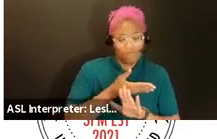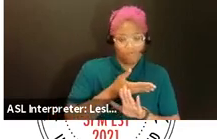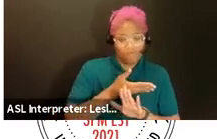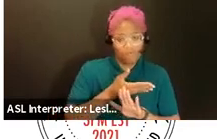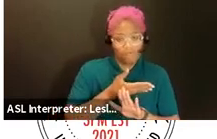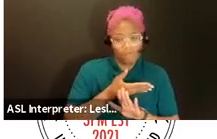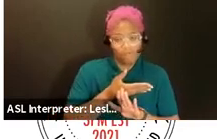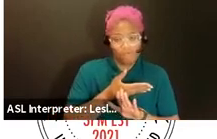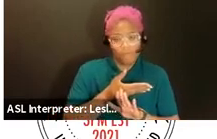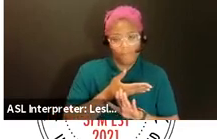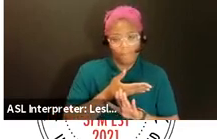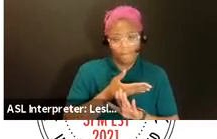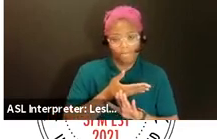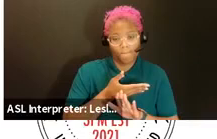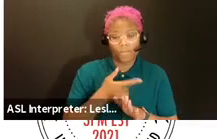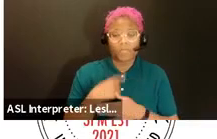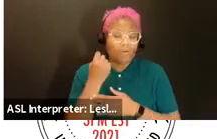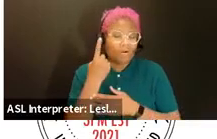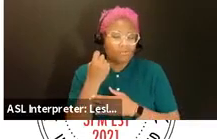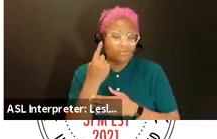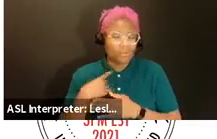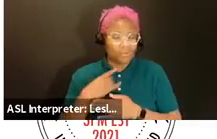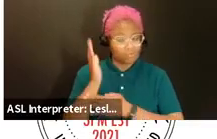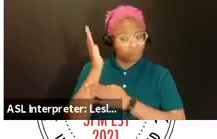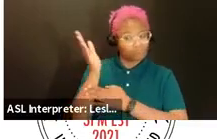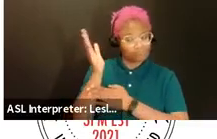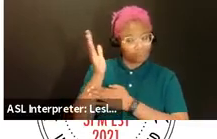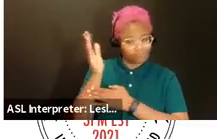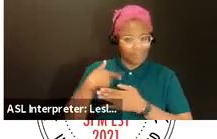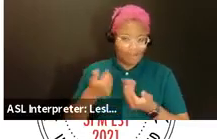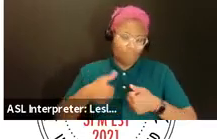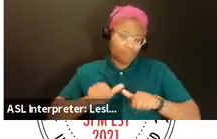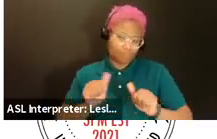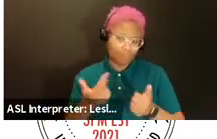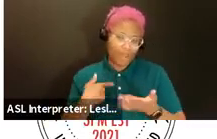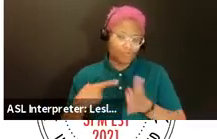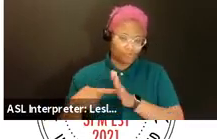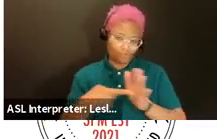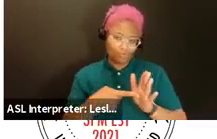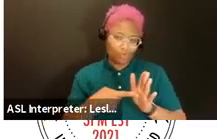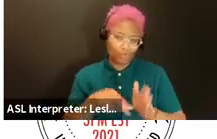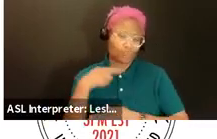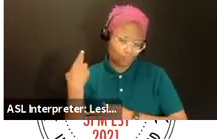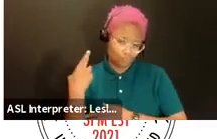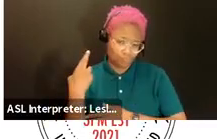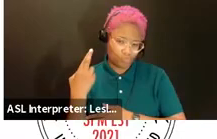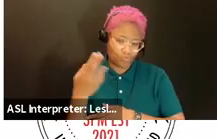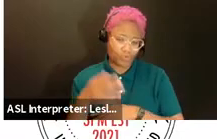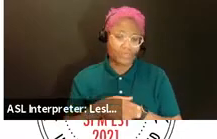right now is all about framing and managing risk. And this is especially the case with contracting international